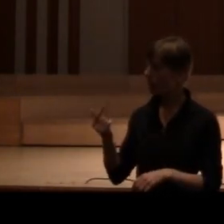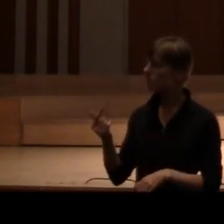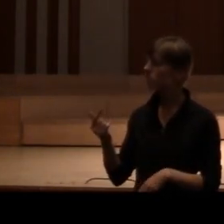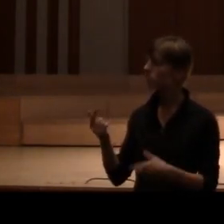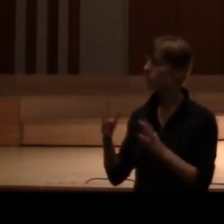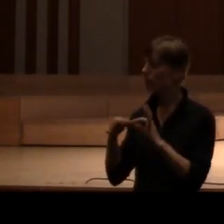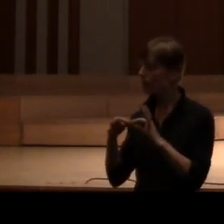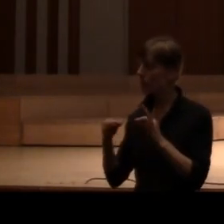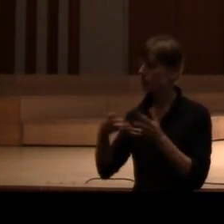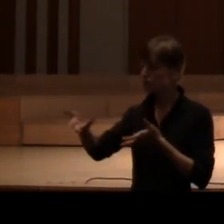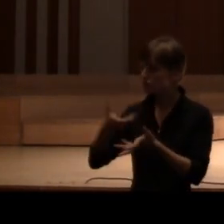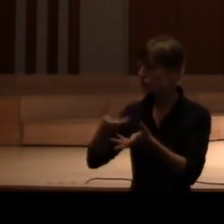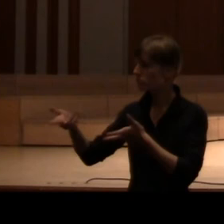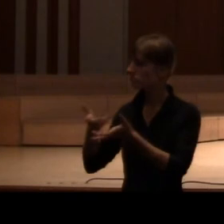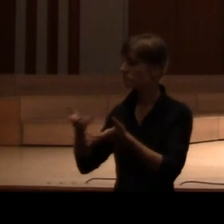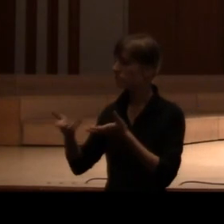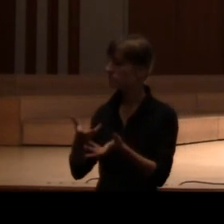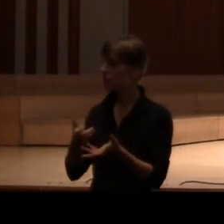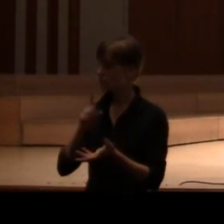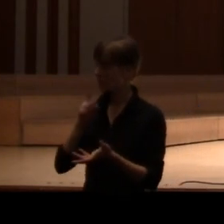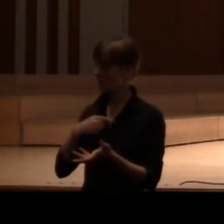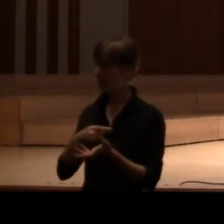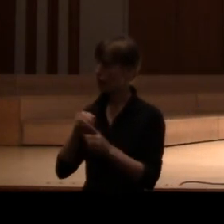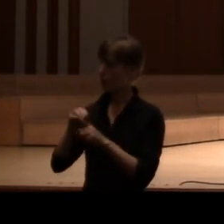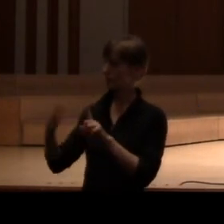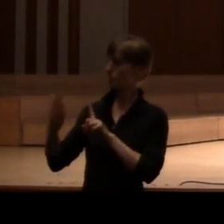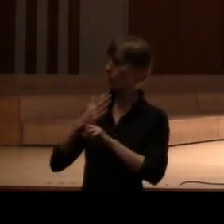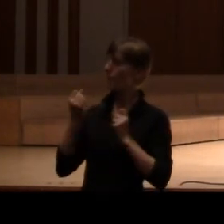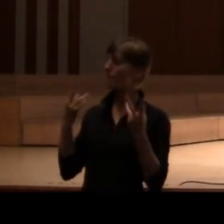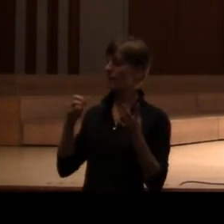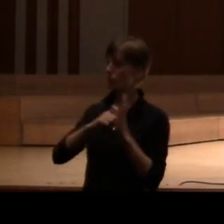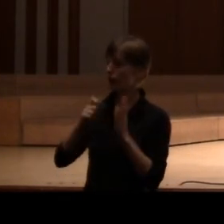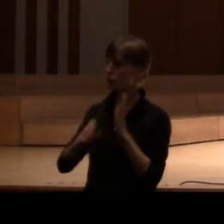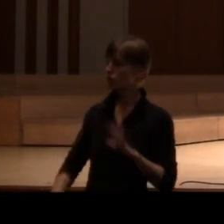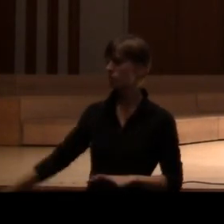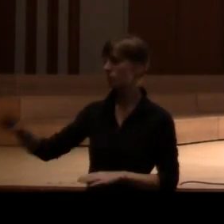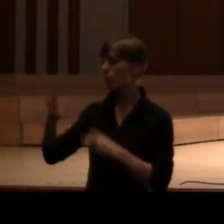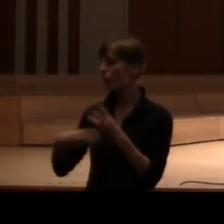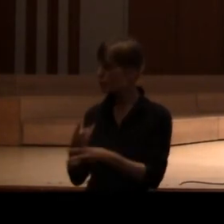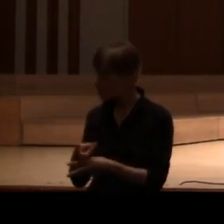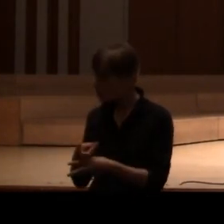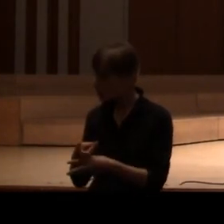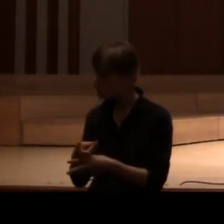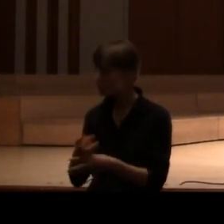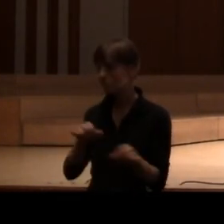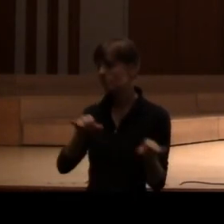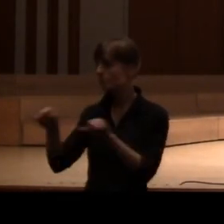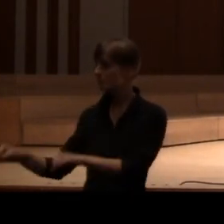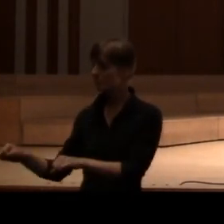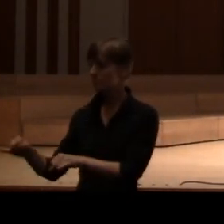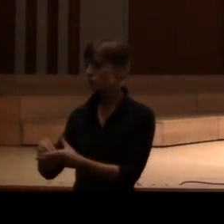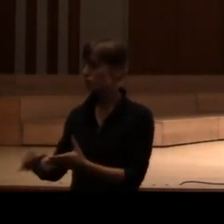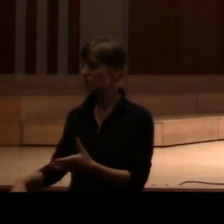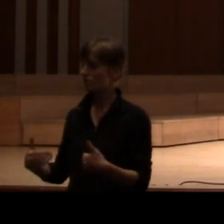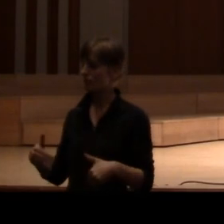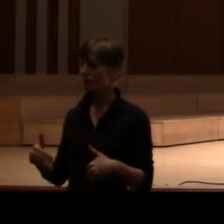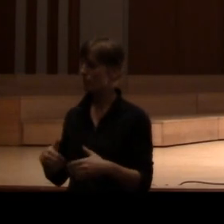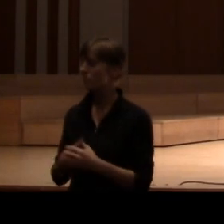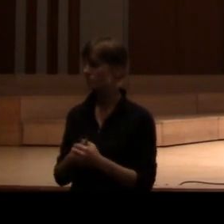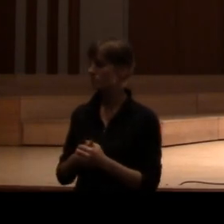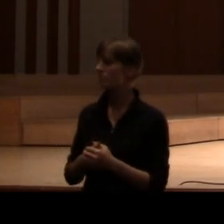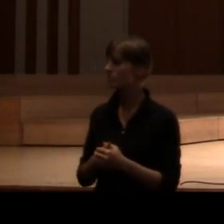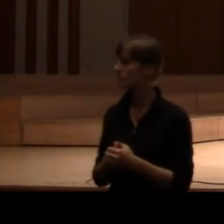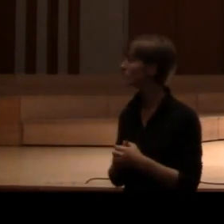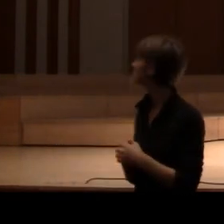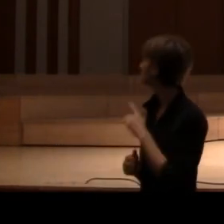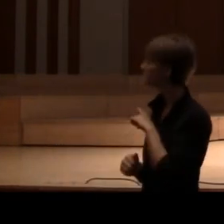put me in touch with a lot of writers around the world, which I think is an incredible thing. So it really gives students the chance to see, I can be of equal level with